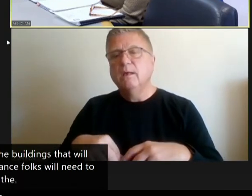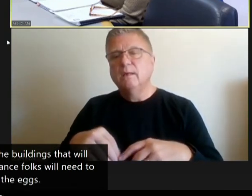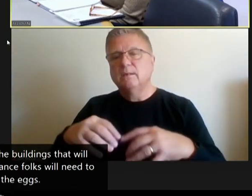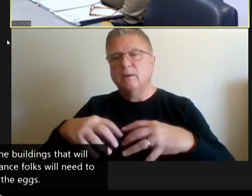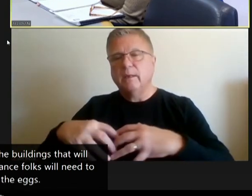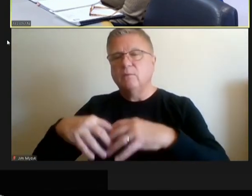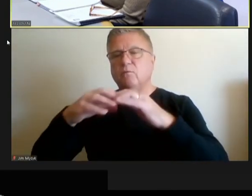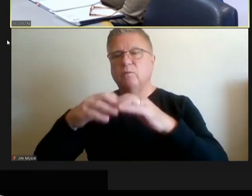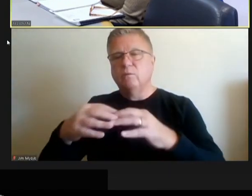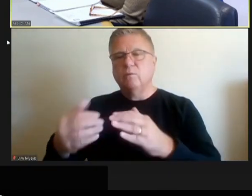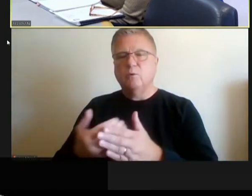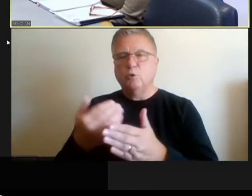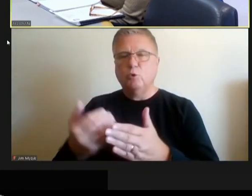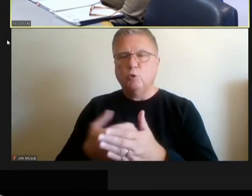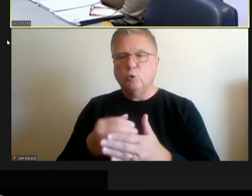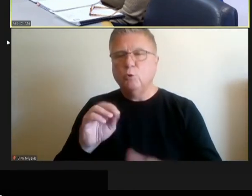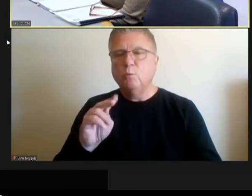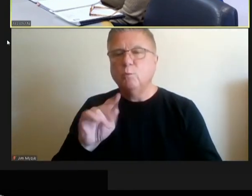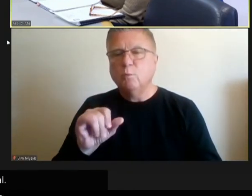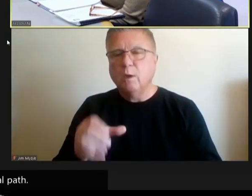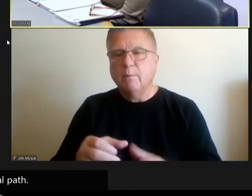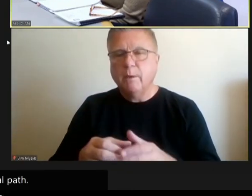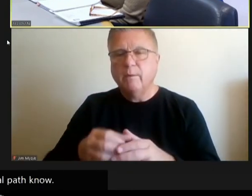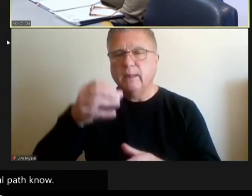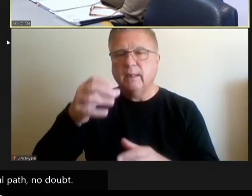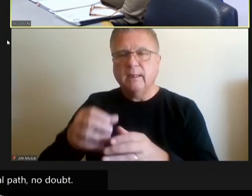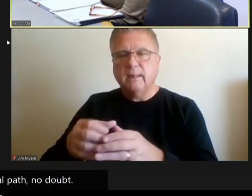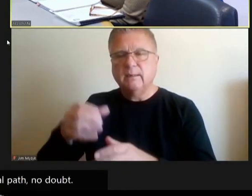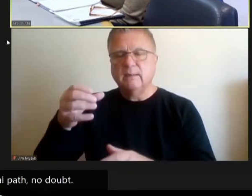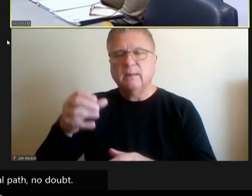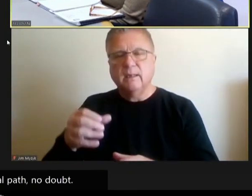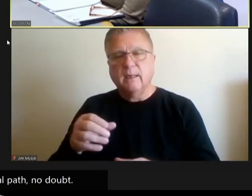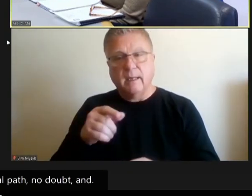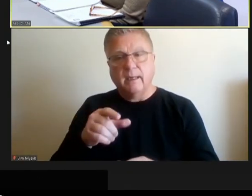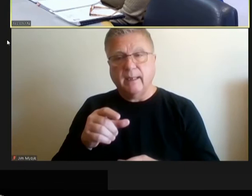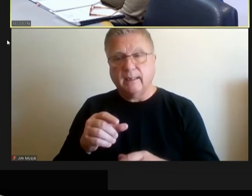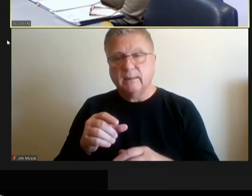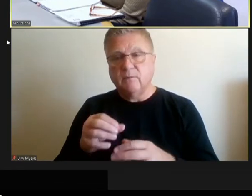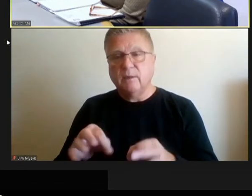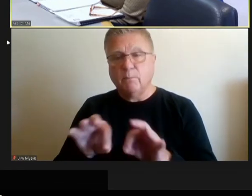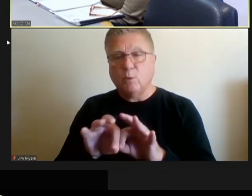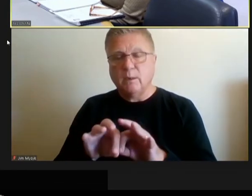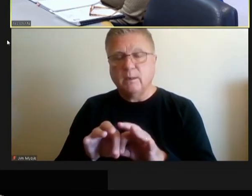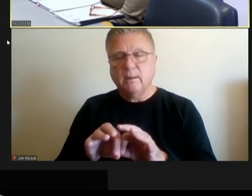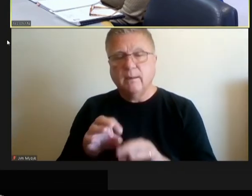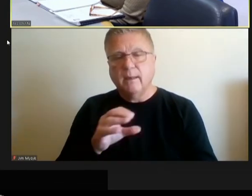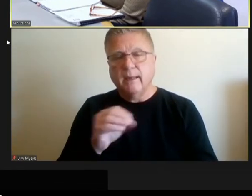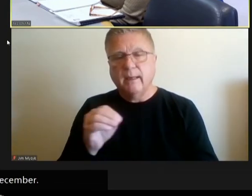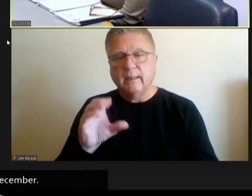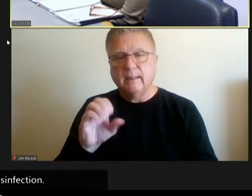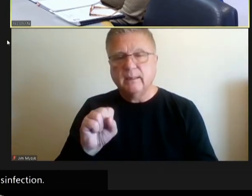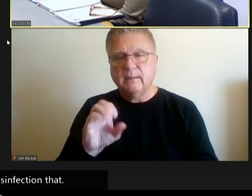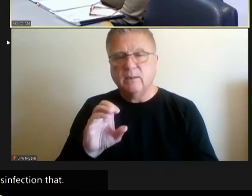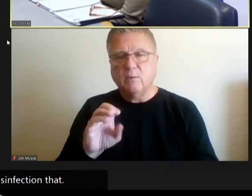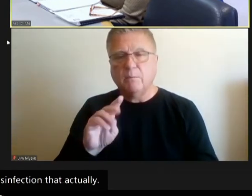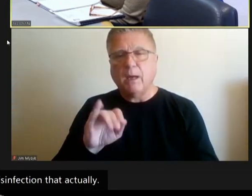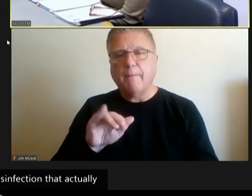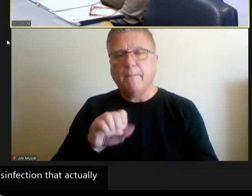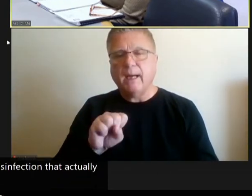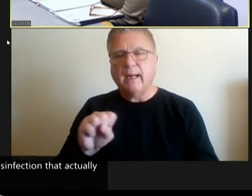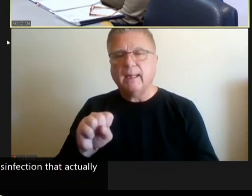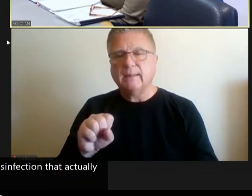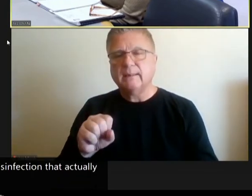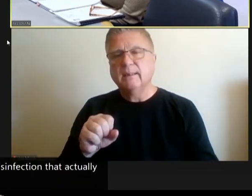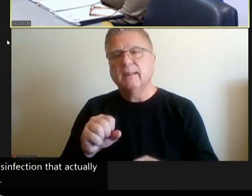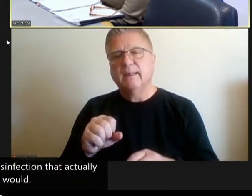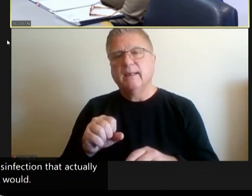in order to build the additional primary tanks. So that's on the critical path, no doubt. And then the CSO bypass and disinfection, that actually is not in construction